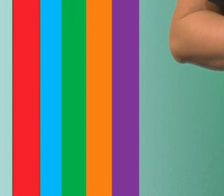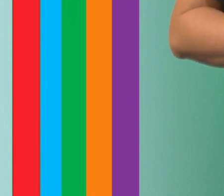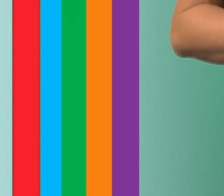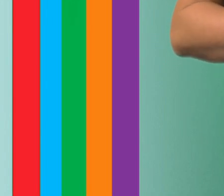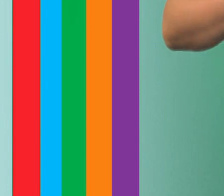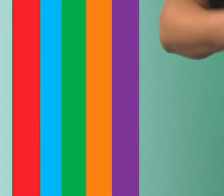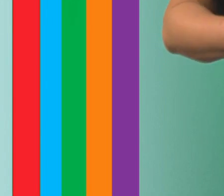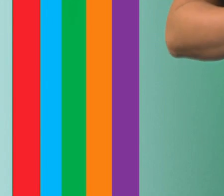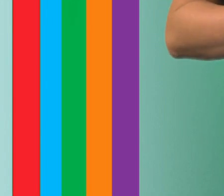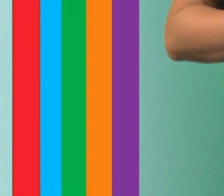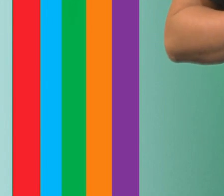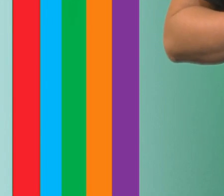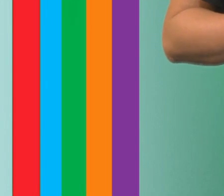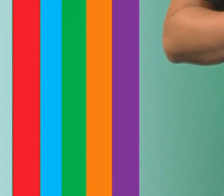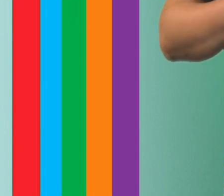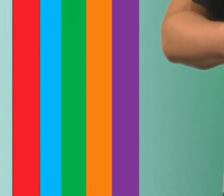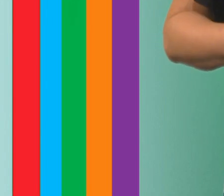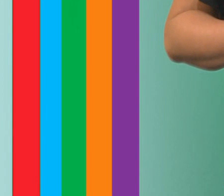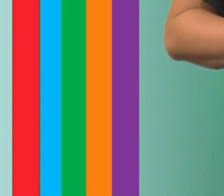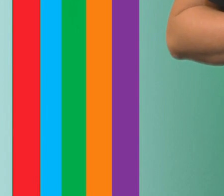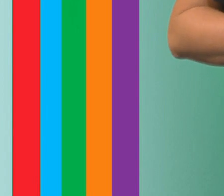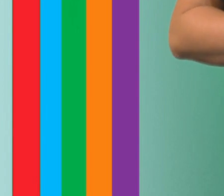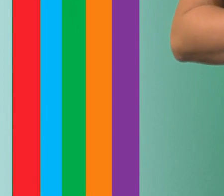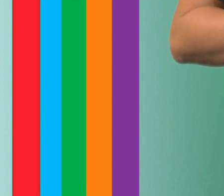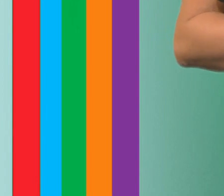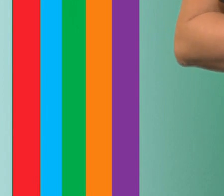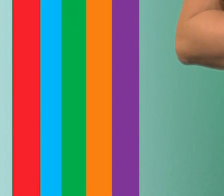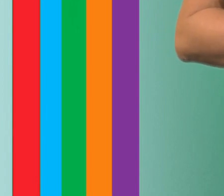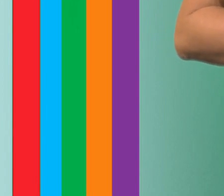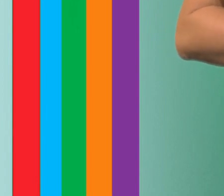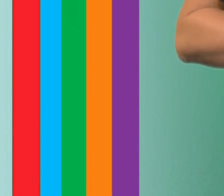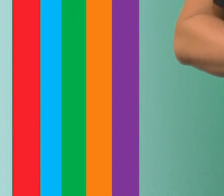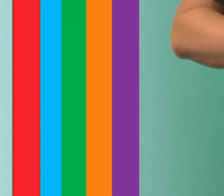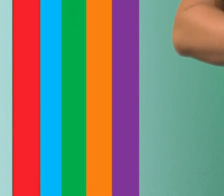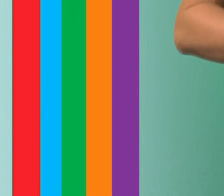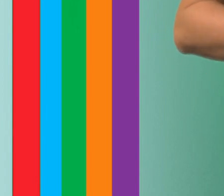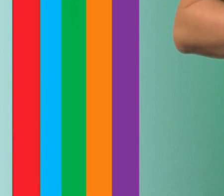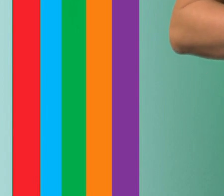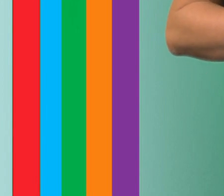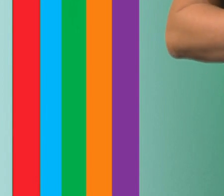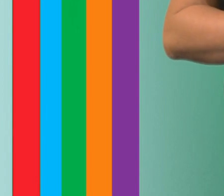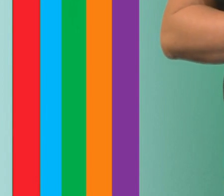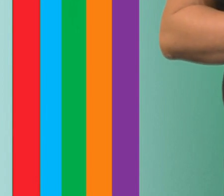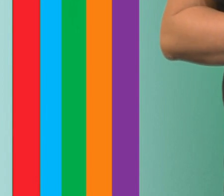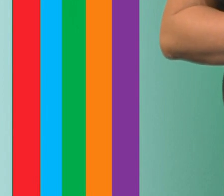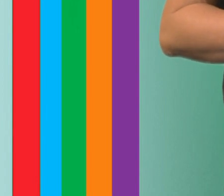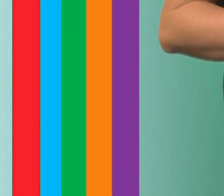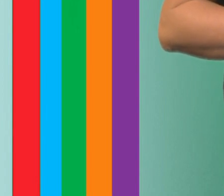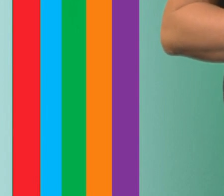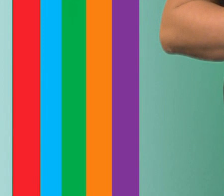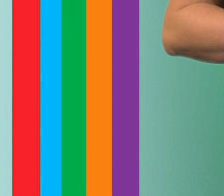landfill. This is a pit where our household waste is placed before being buried. Most communities have a landfill